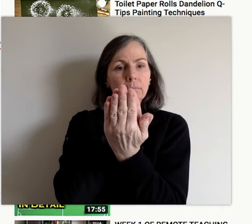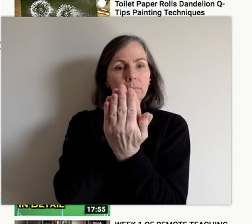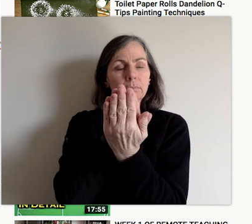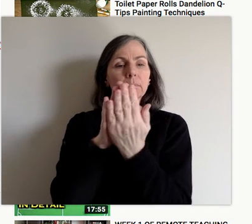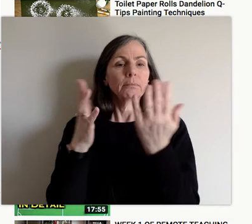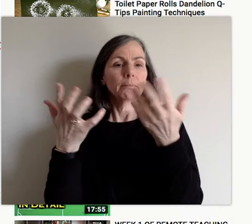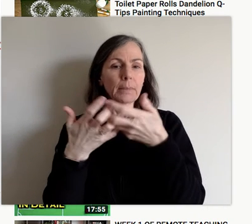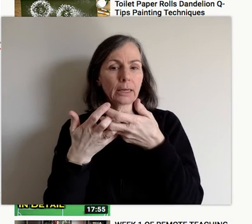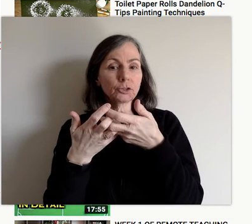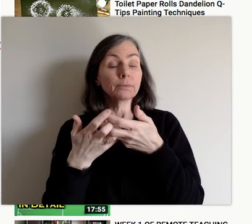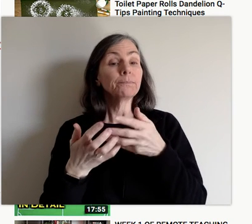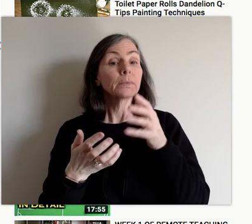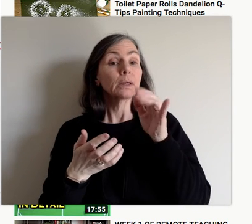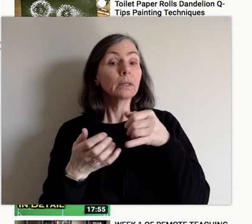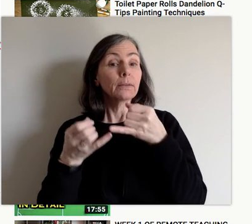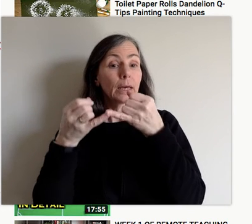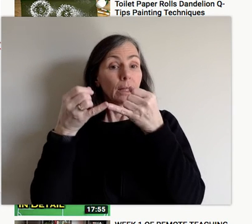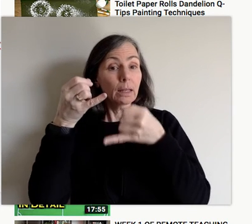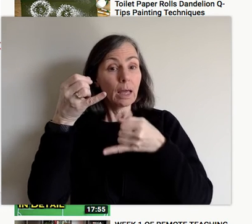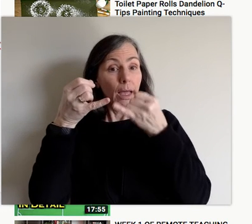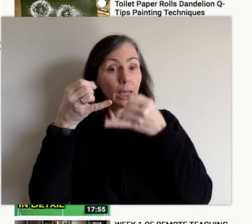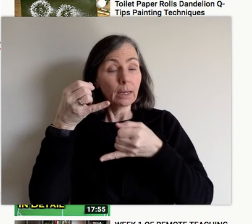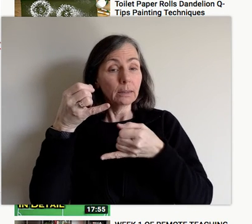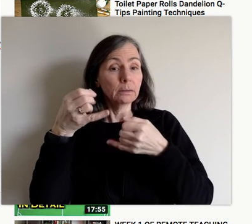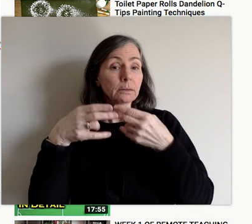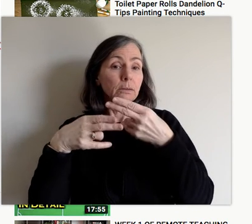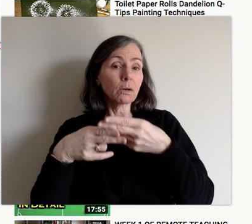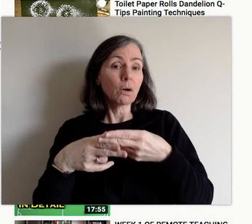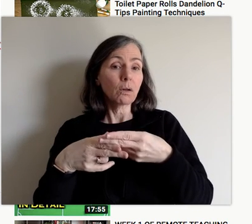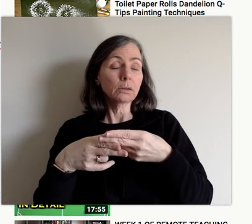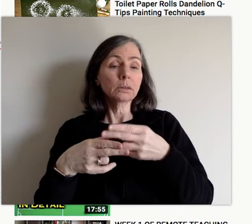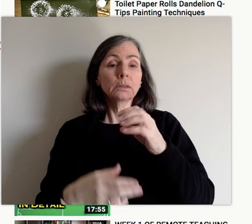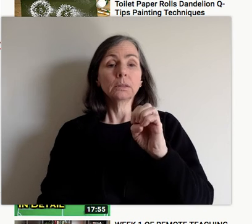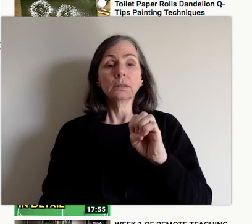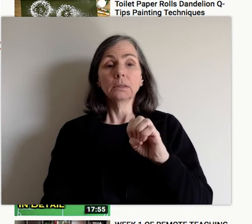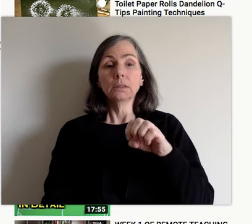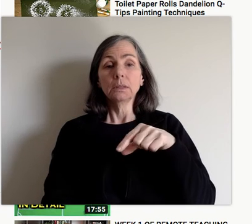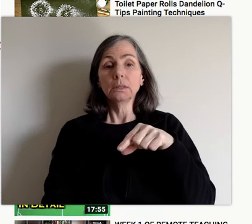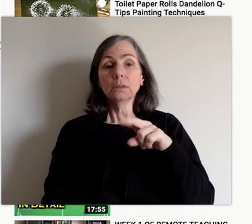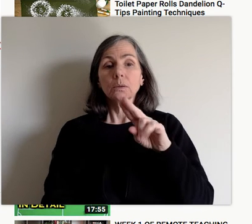We write this line as the equation of a line.